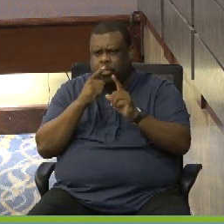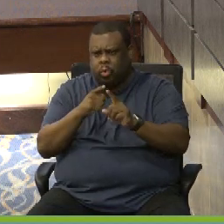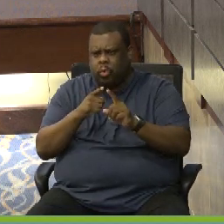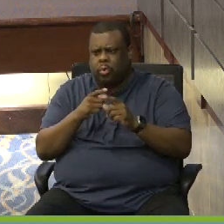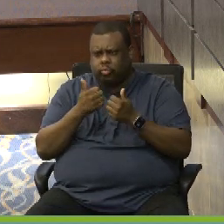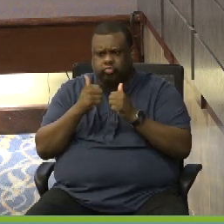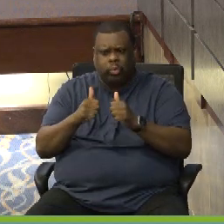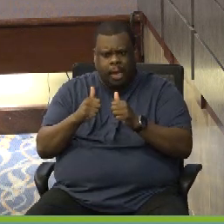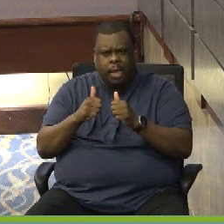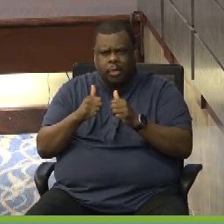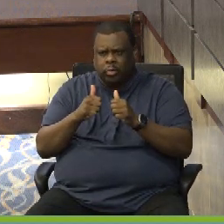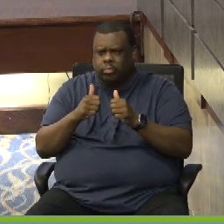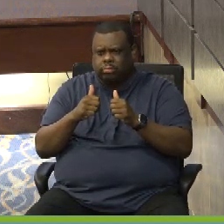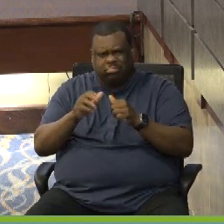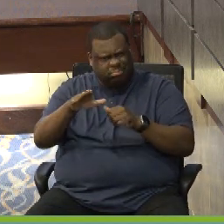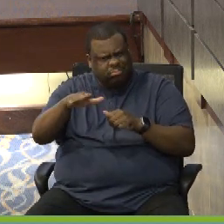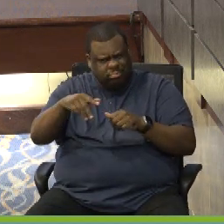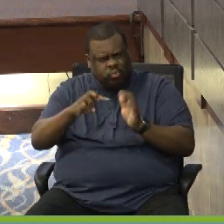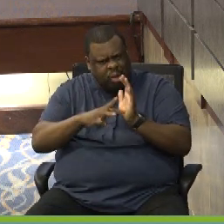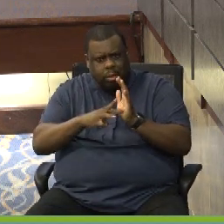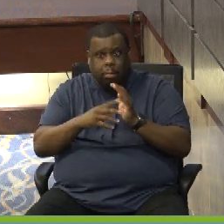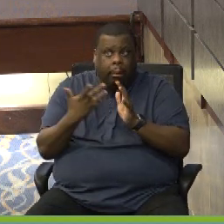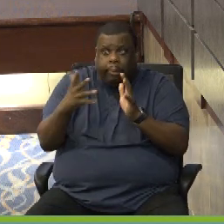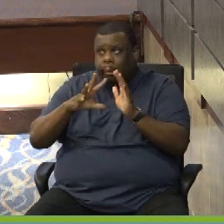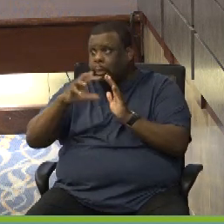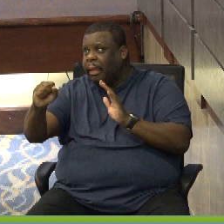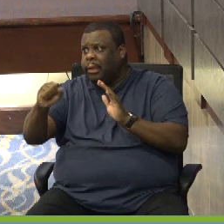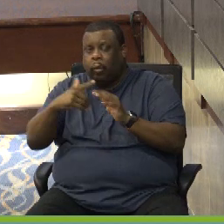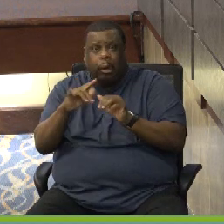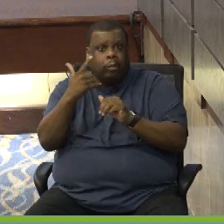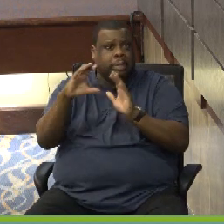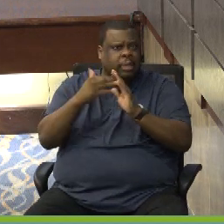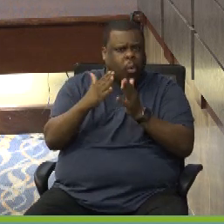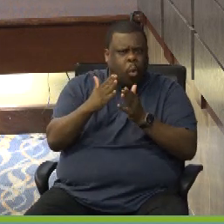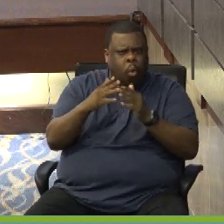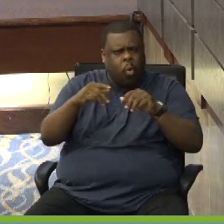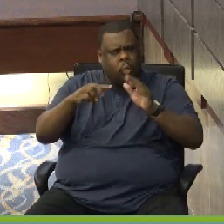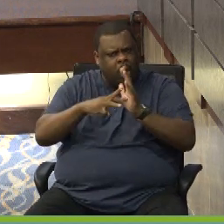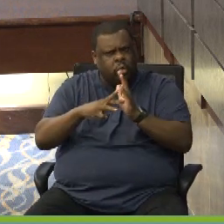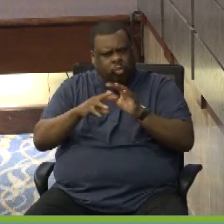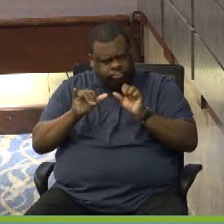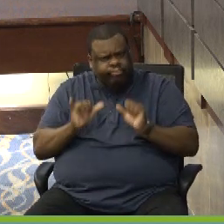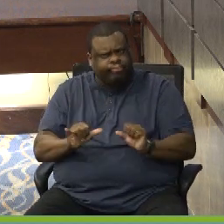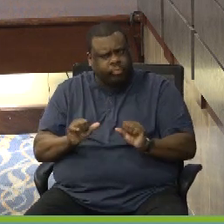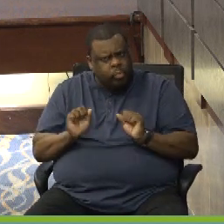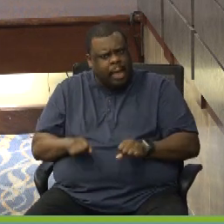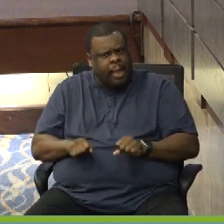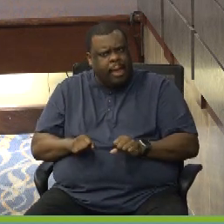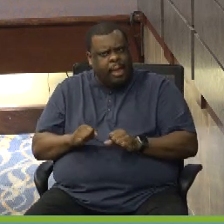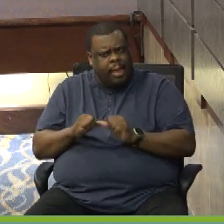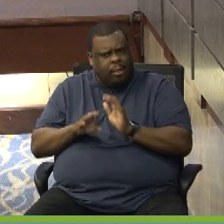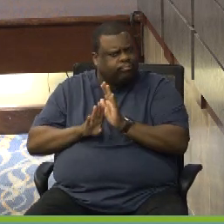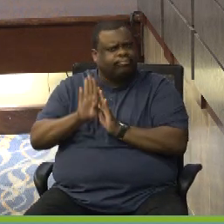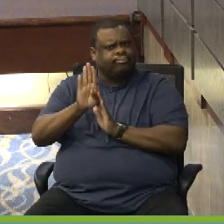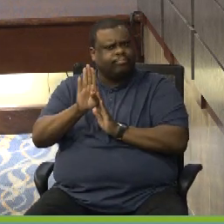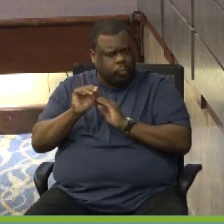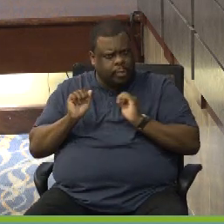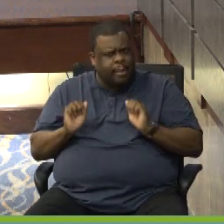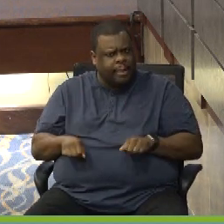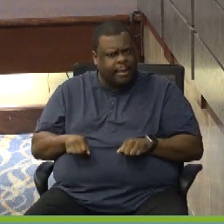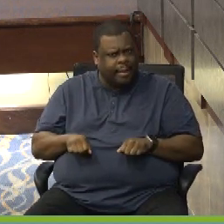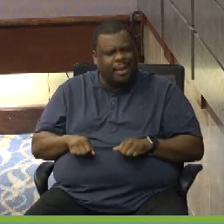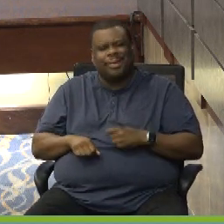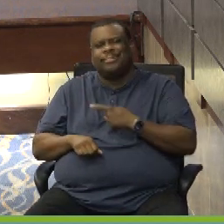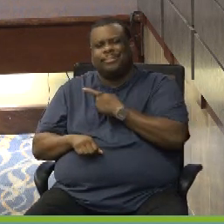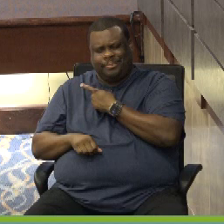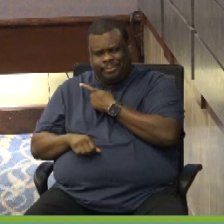that are here and present and a part of our city. And then for each of the core principles, these get a little bit more